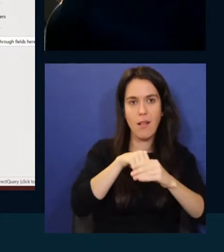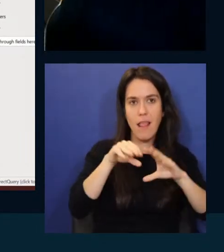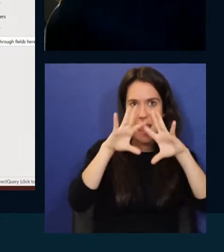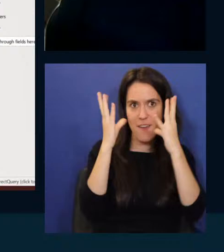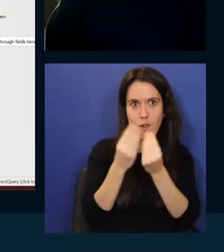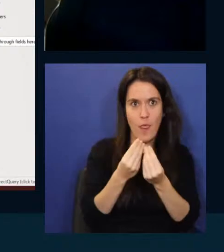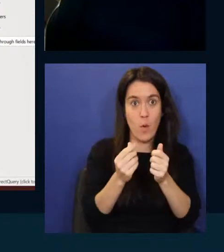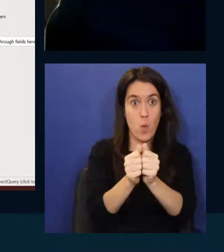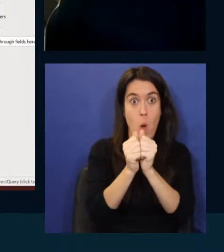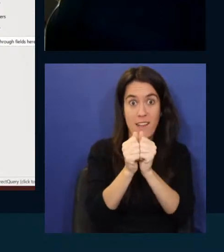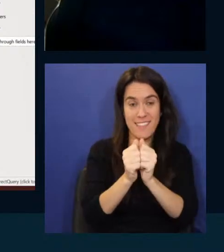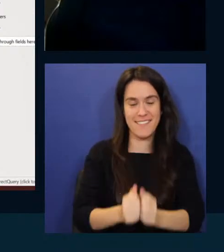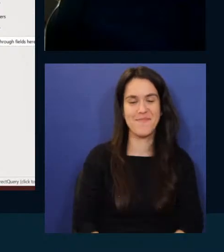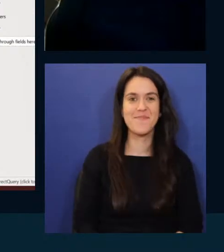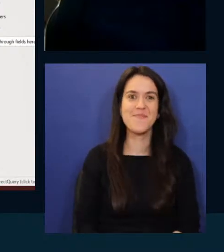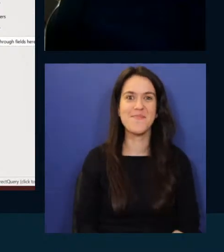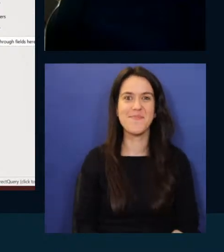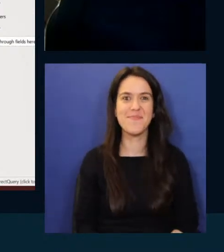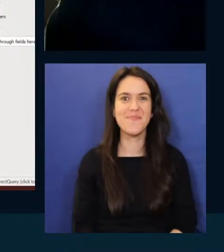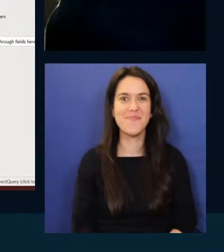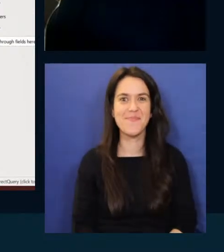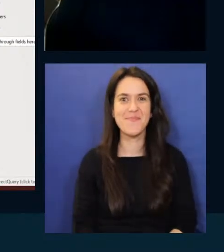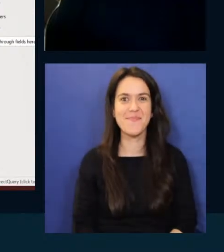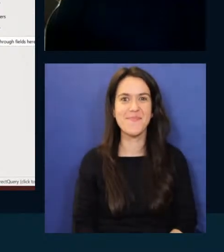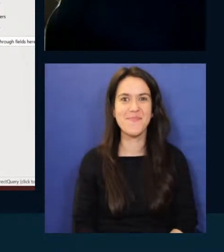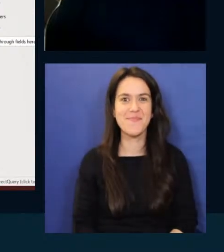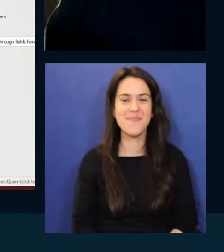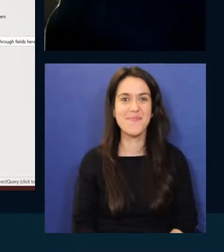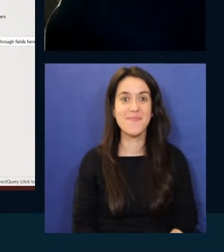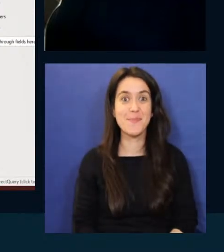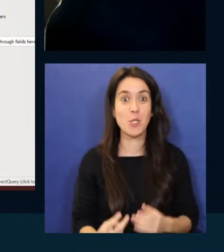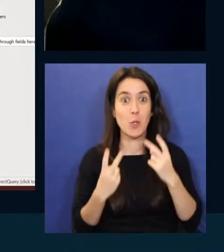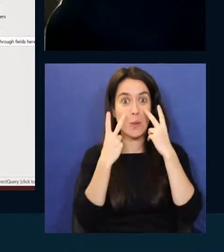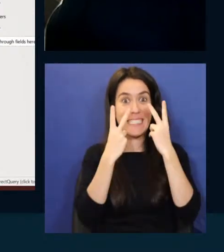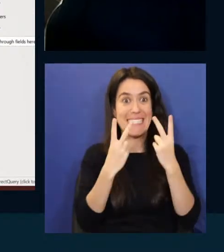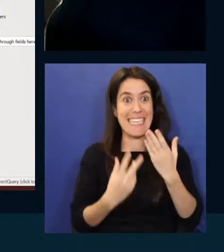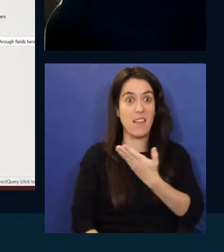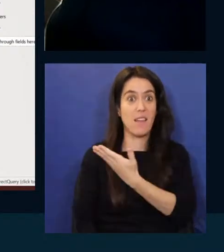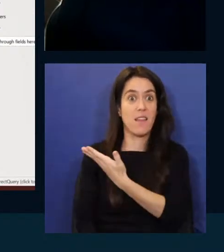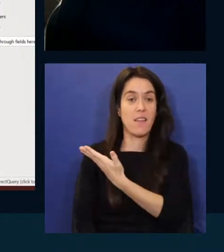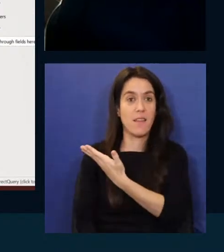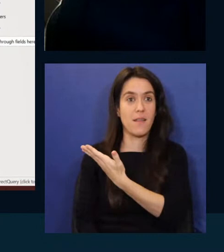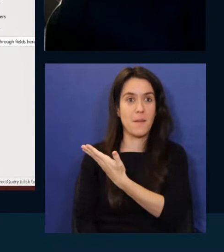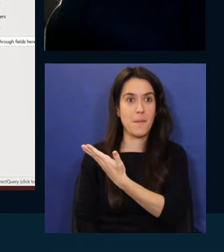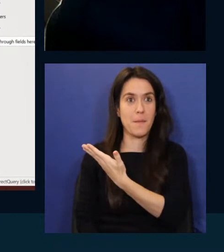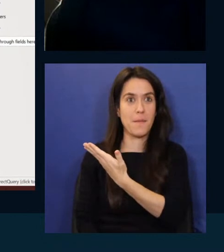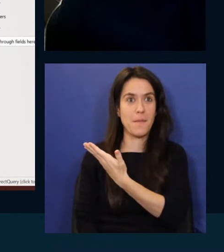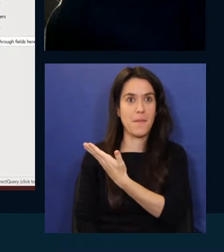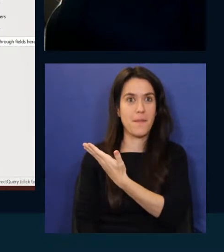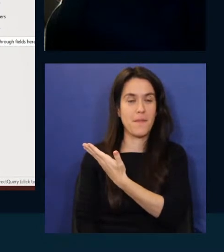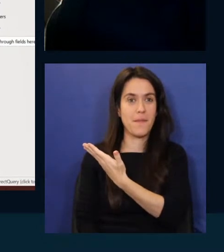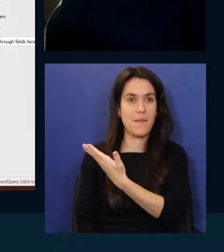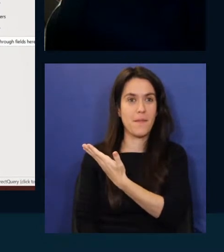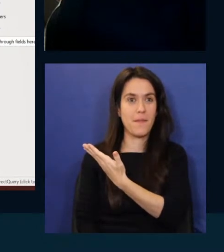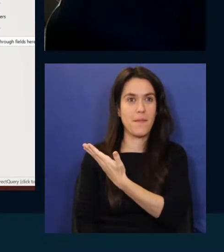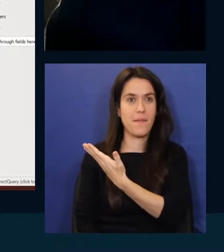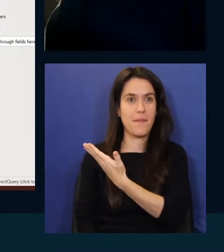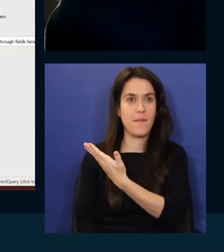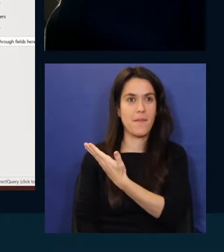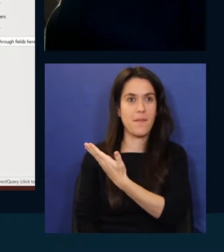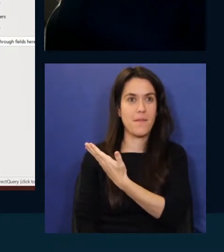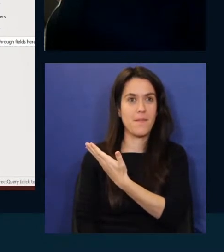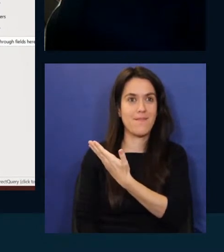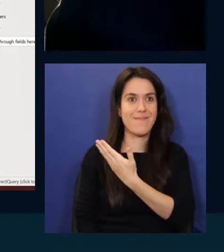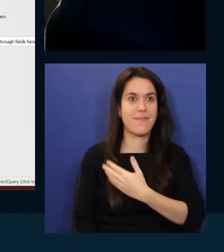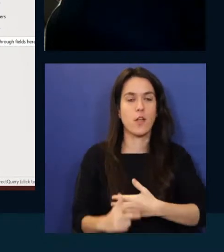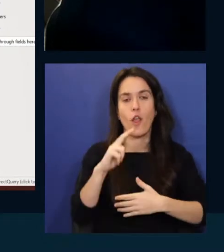calls. So you can see there, for instance, the audio minutes and the last 30 days,